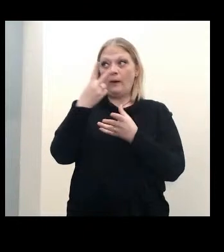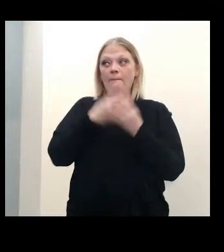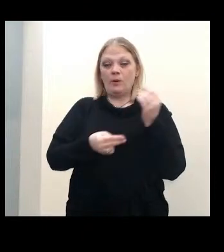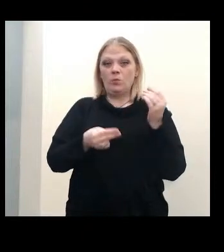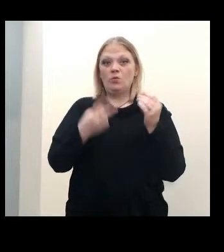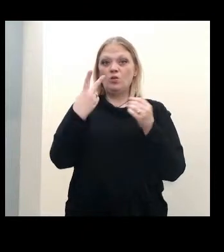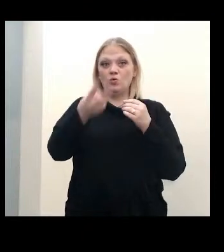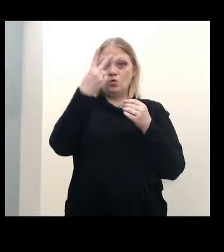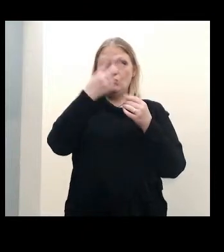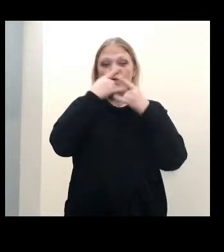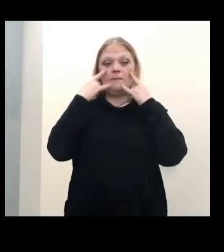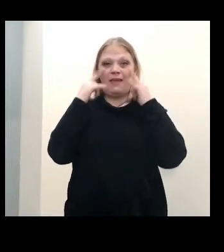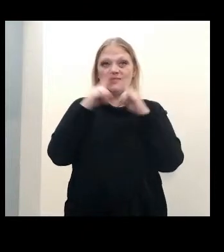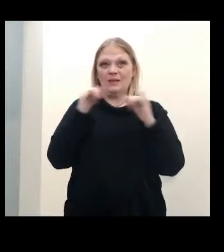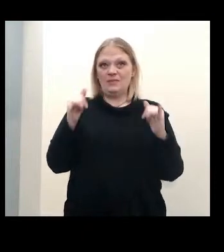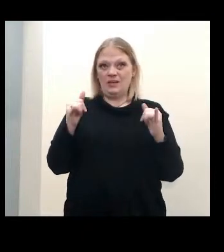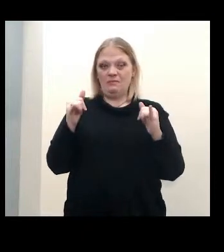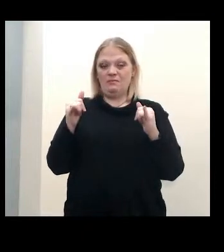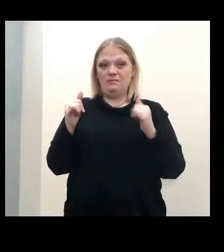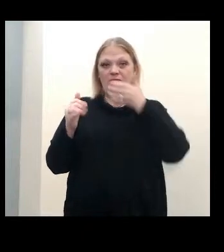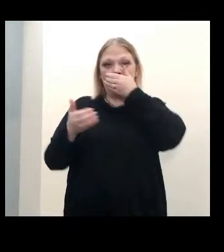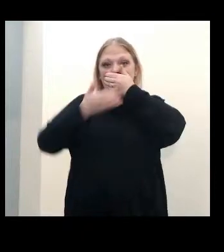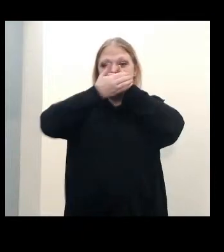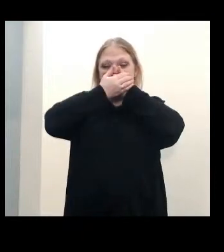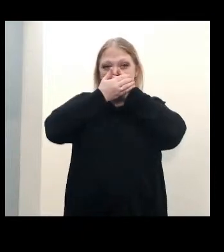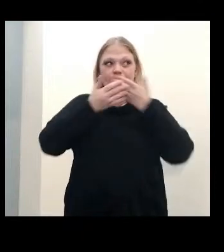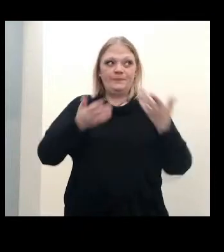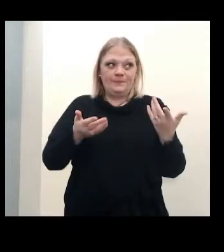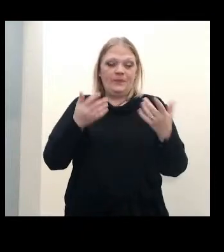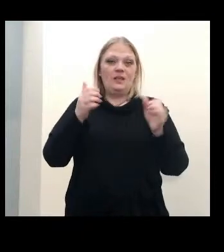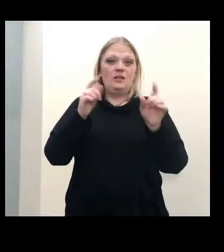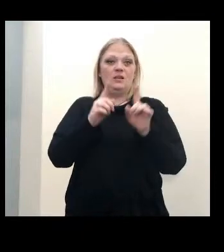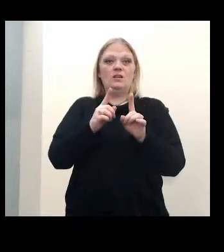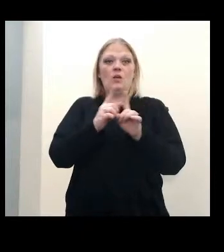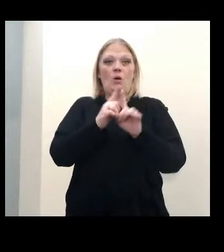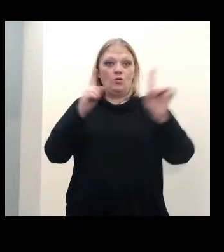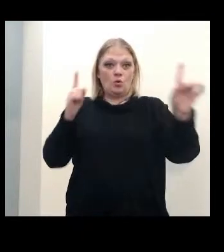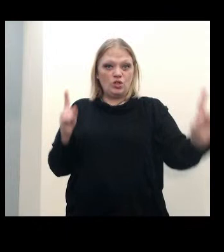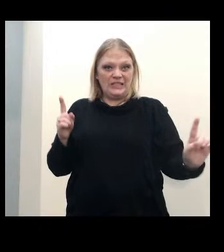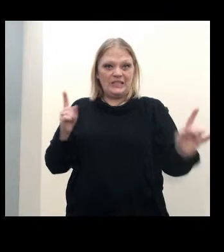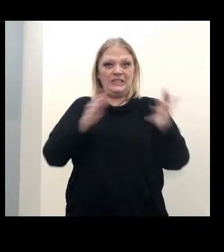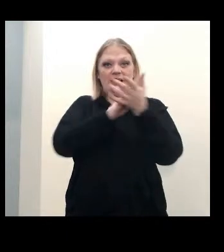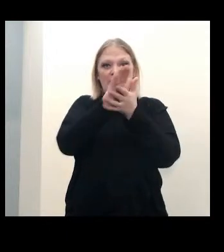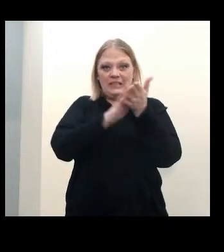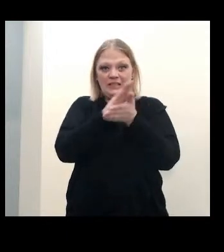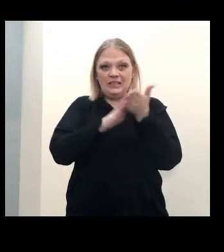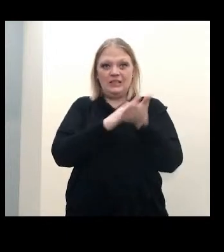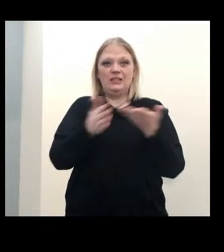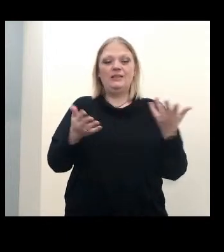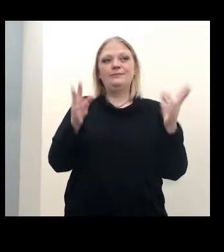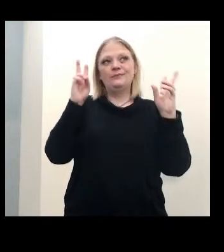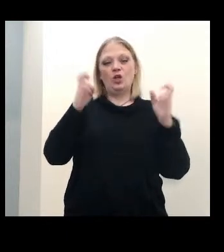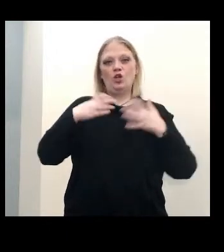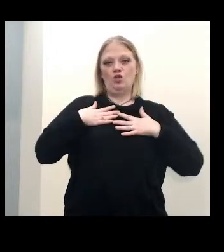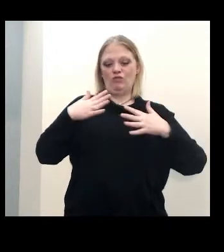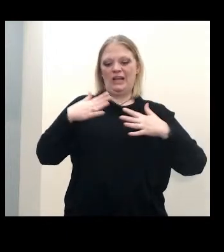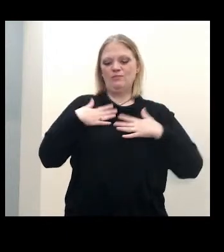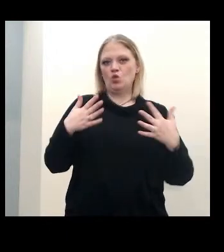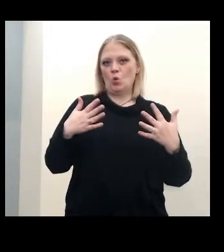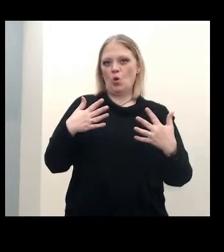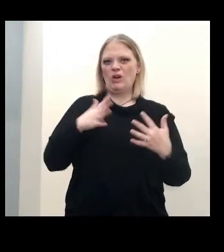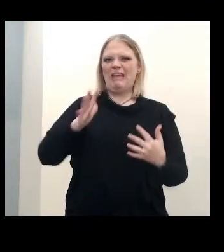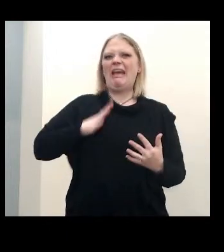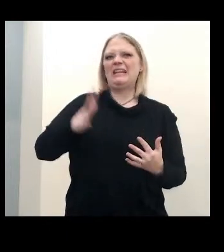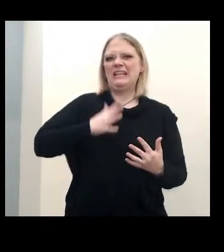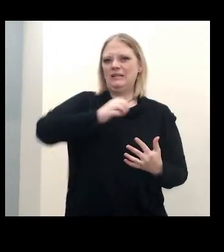wearing double masks. Social distancing, hand washing, and good respiratory etiquette, cleaning and